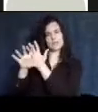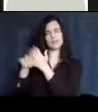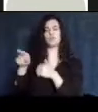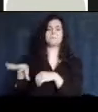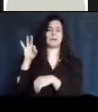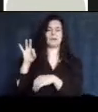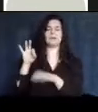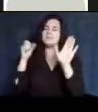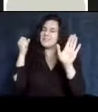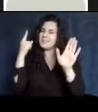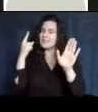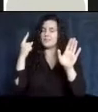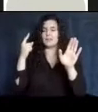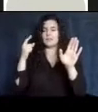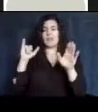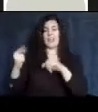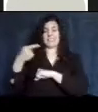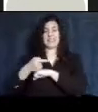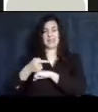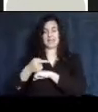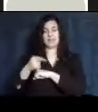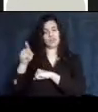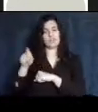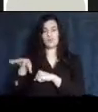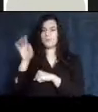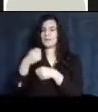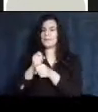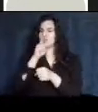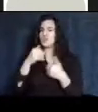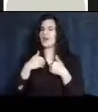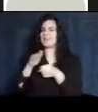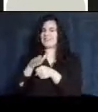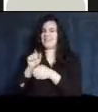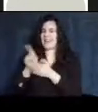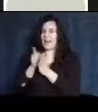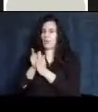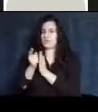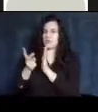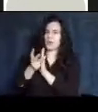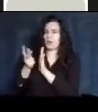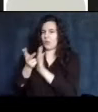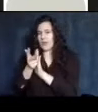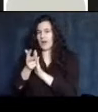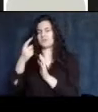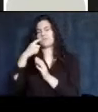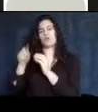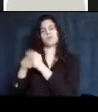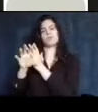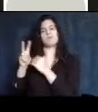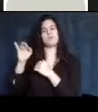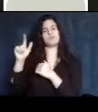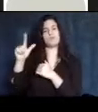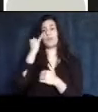a date that you have a few hours available for the virtual orientation. So if you select